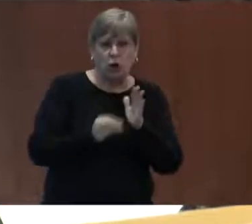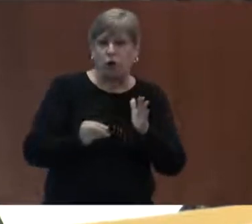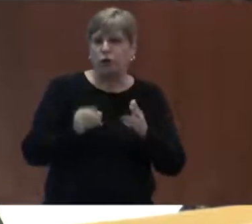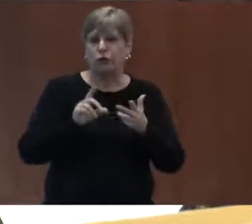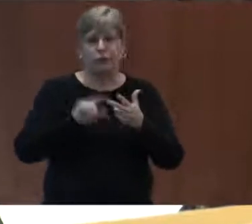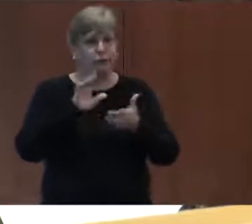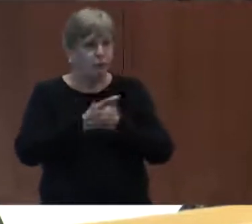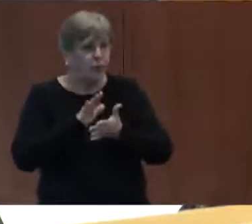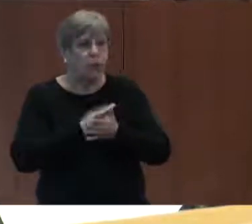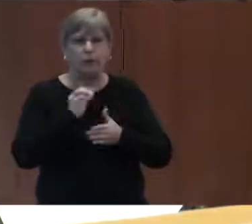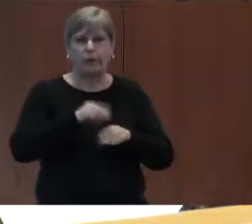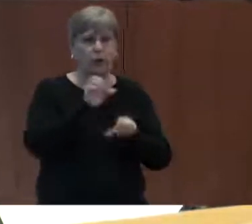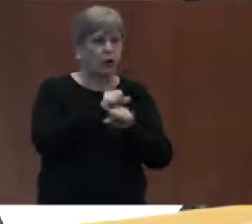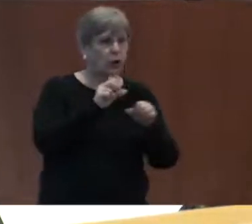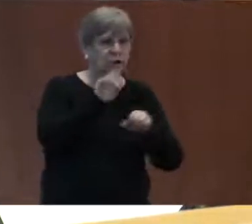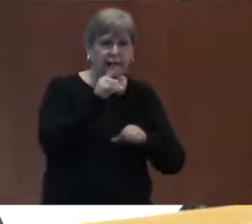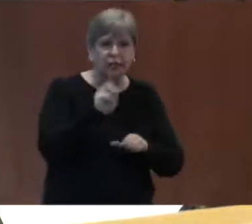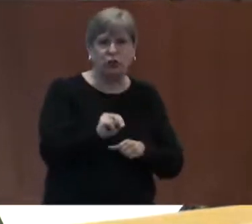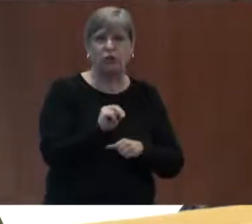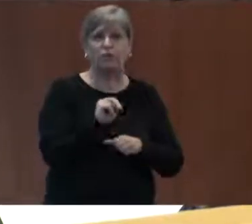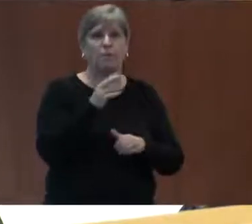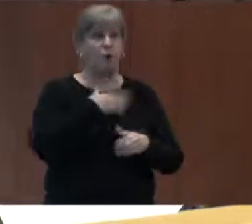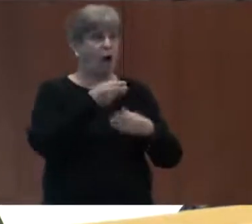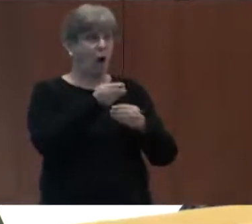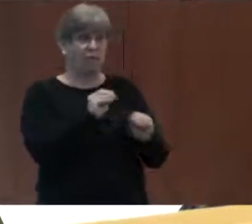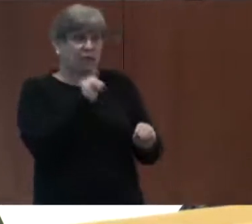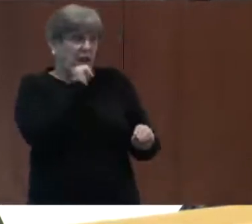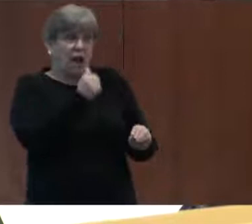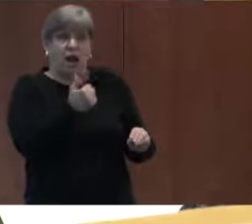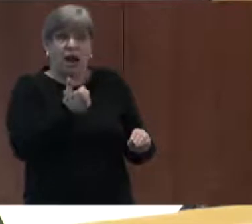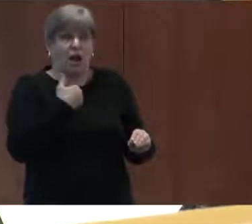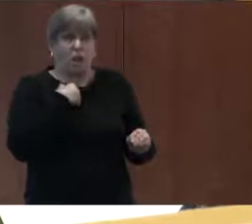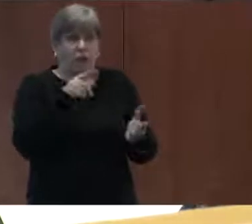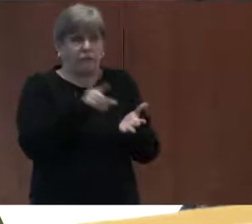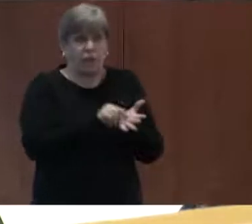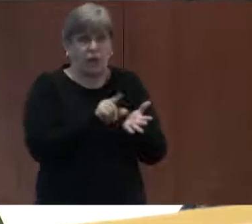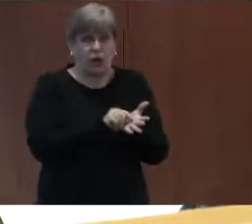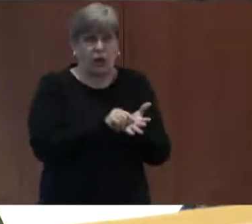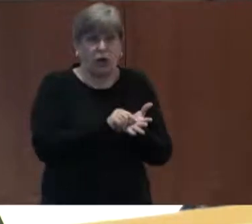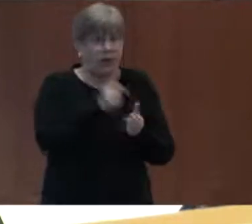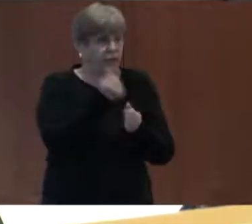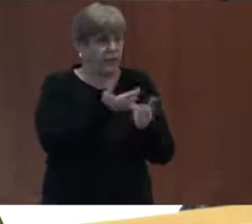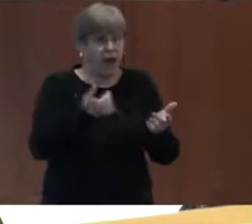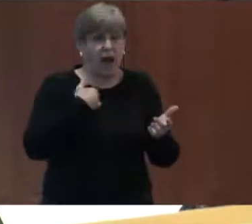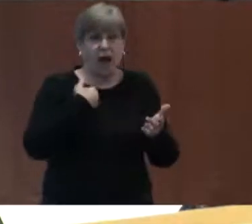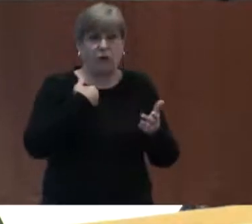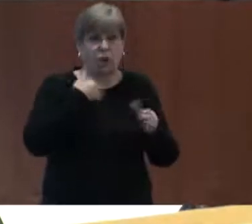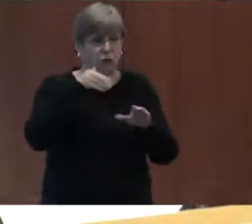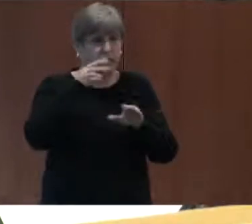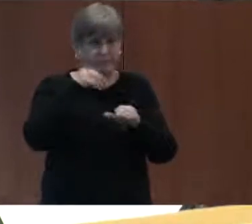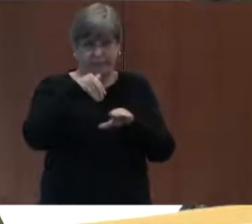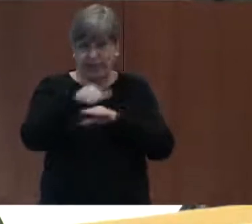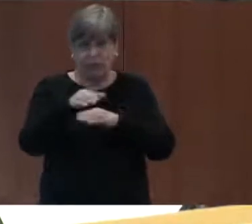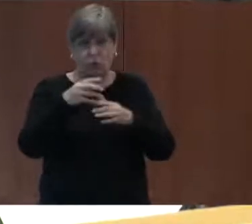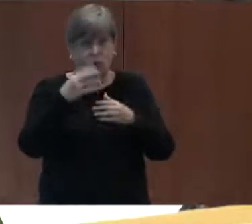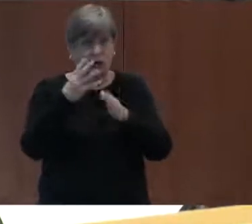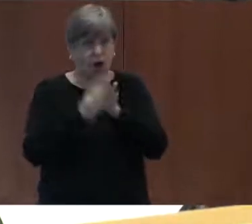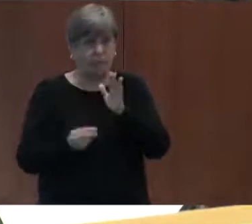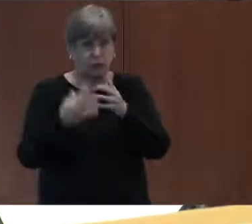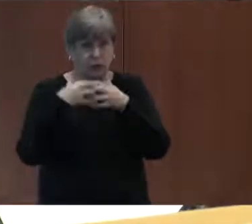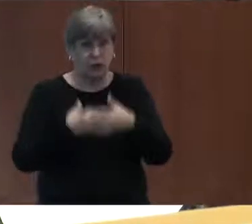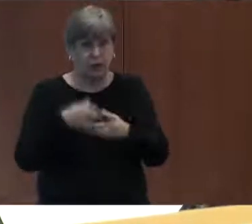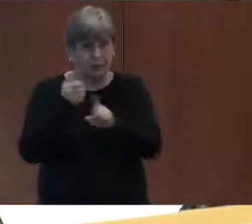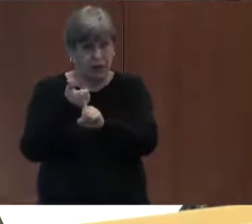and workstation. In my office, I don't have a printer. Everything I have goes out to the copier and